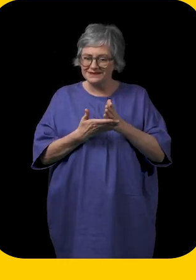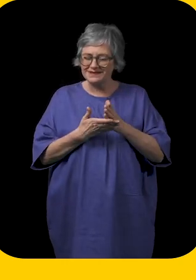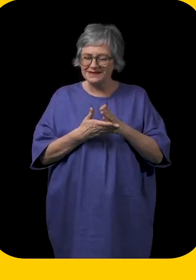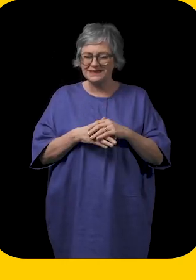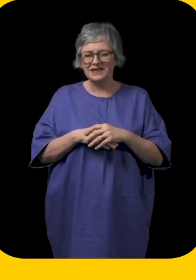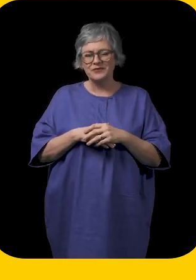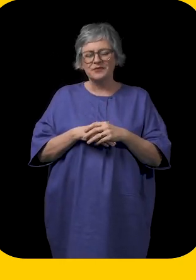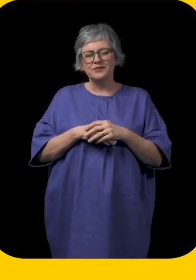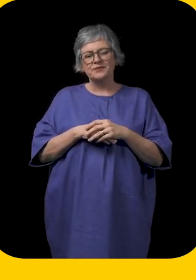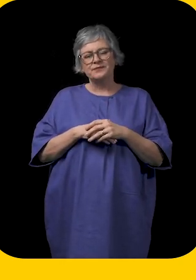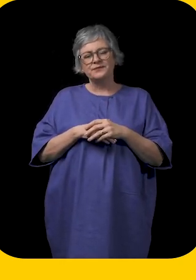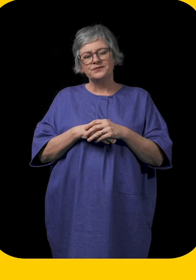That's a good question.